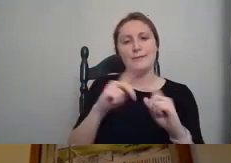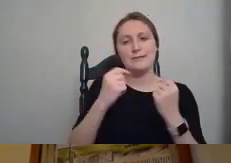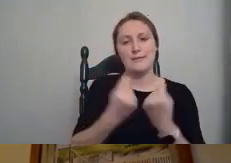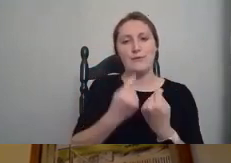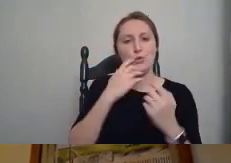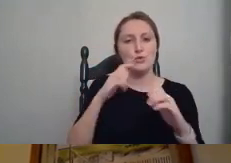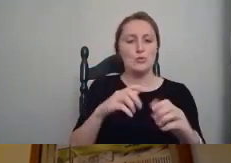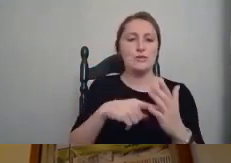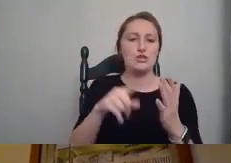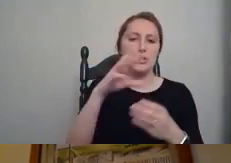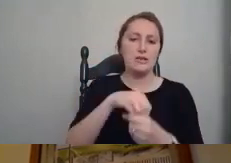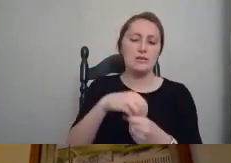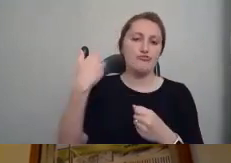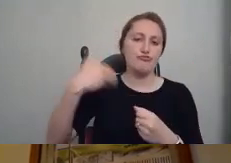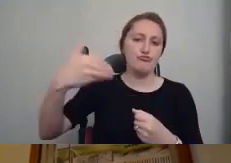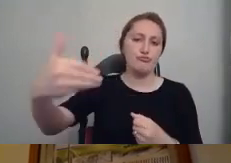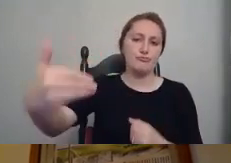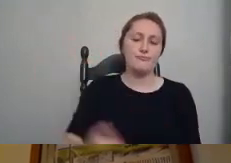regular basis.